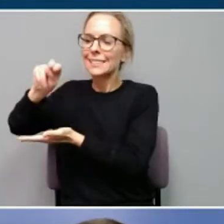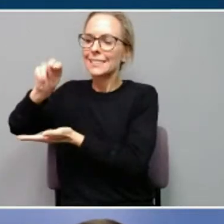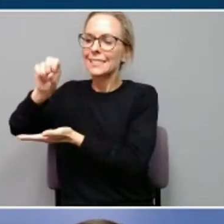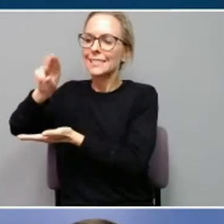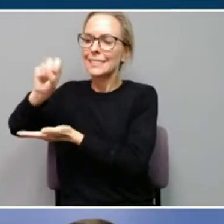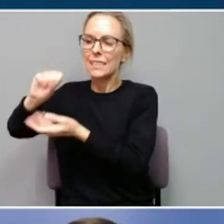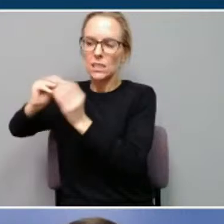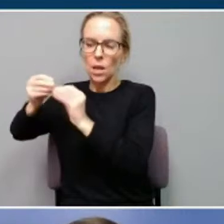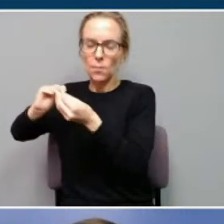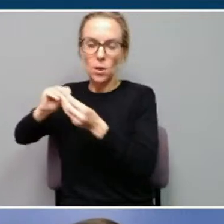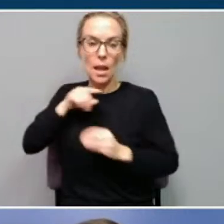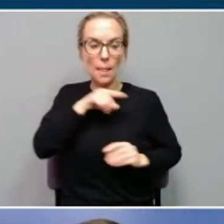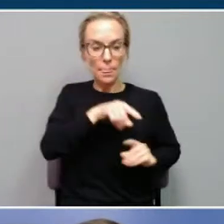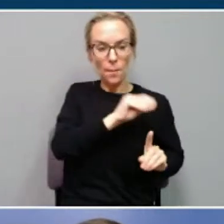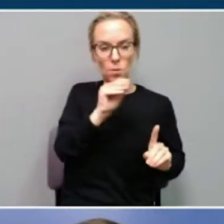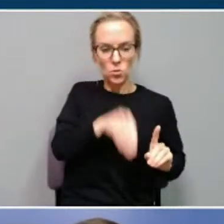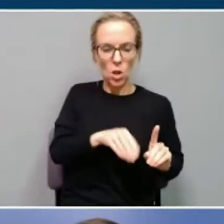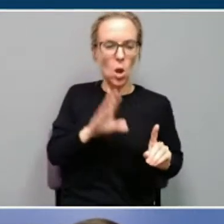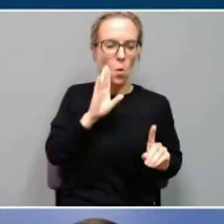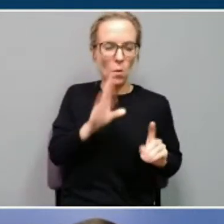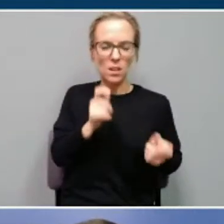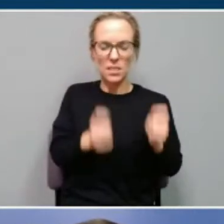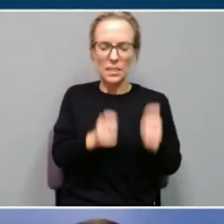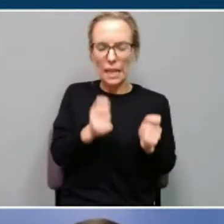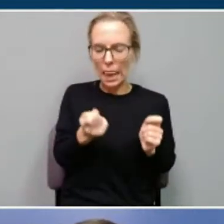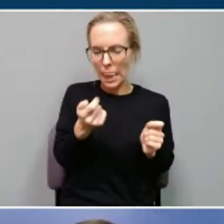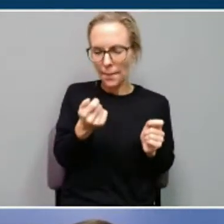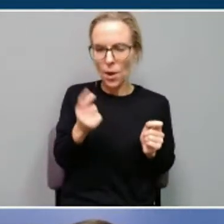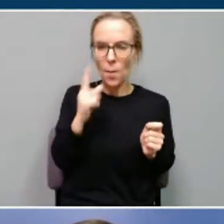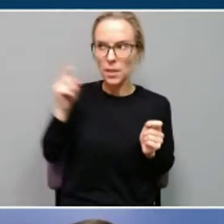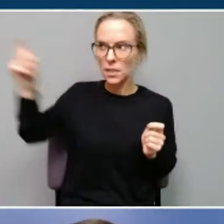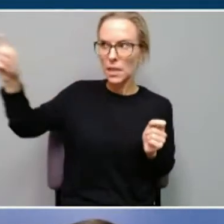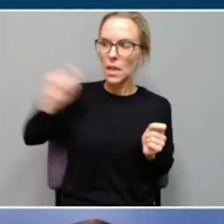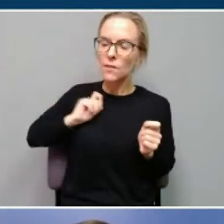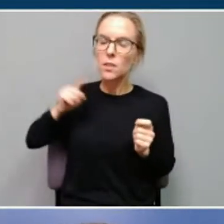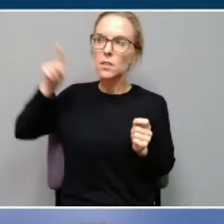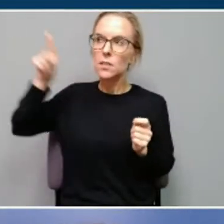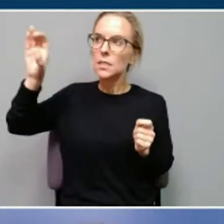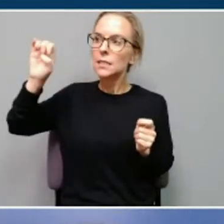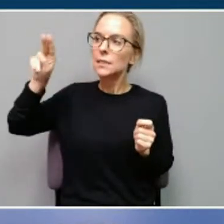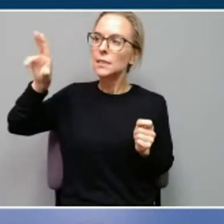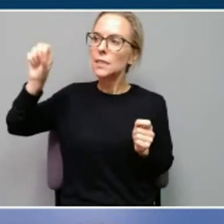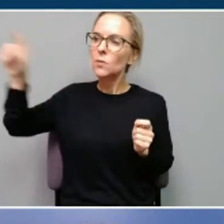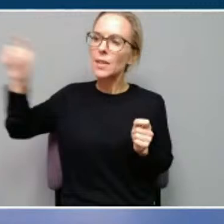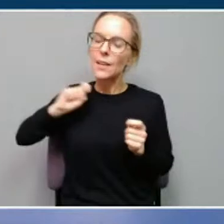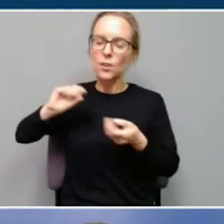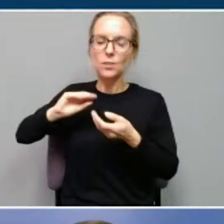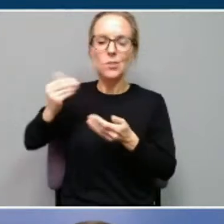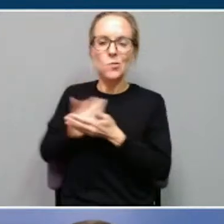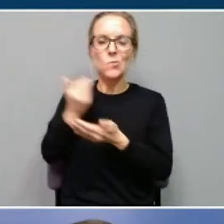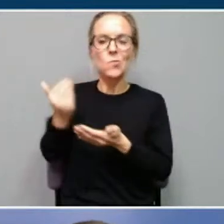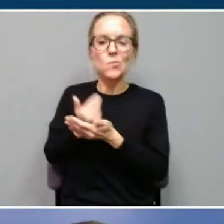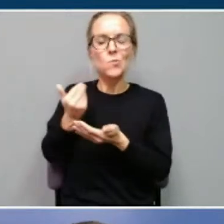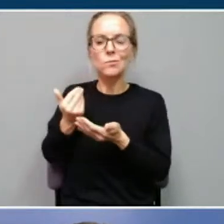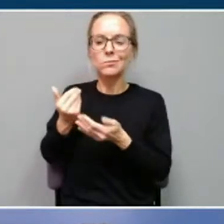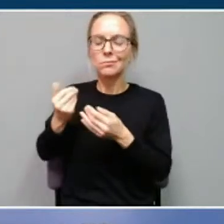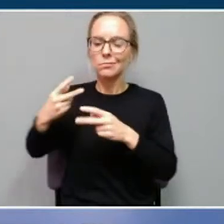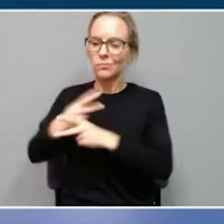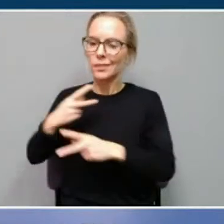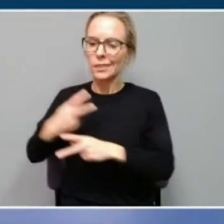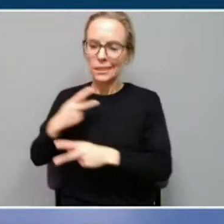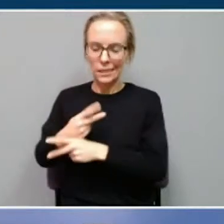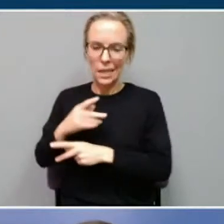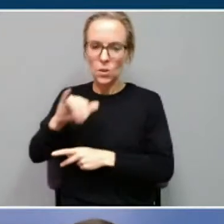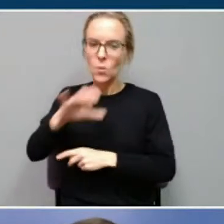these percentages are going to change a little bit because they're going to give us a new denominator to look at the number of people in those age groups.